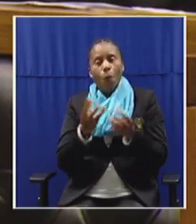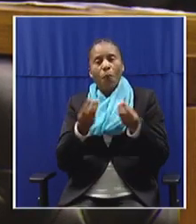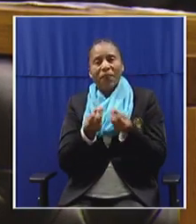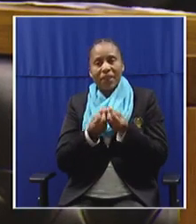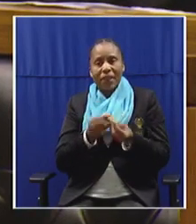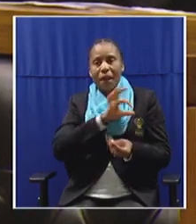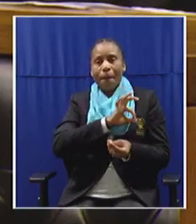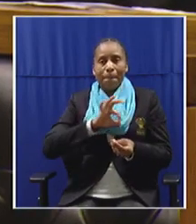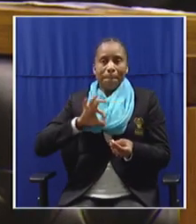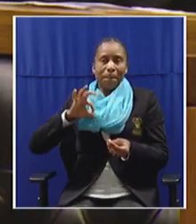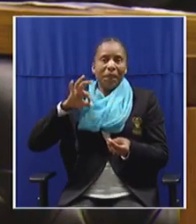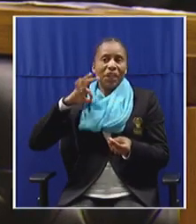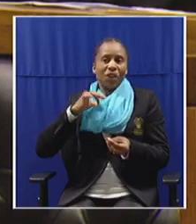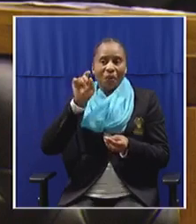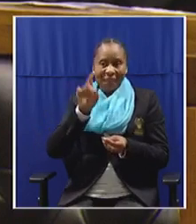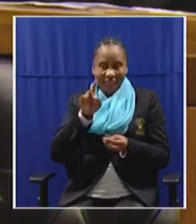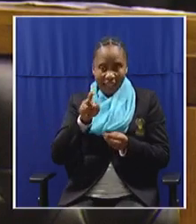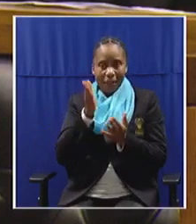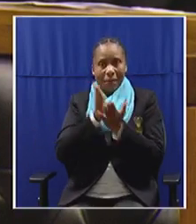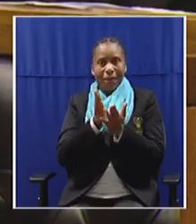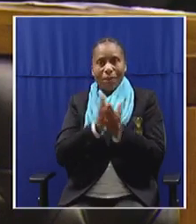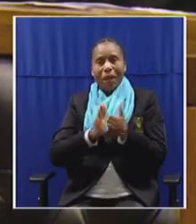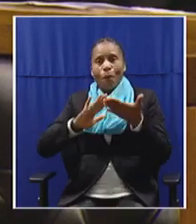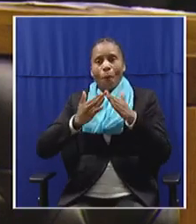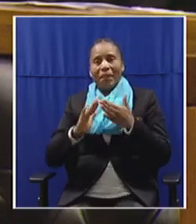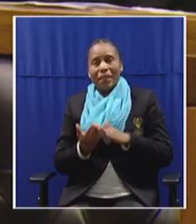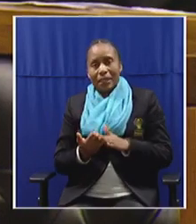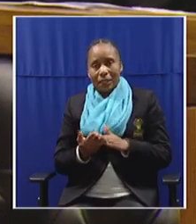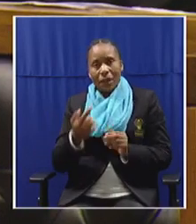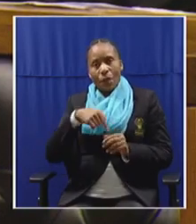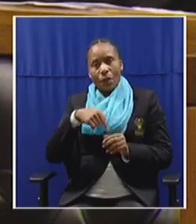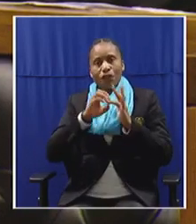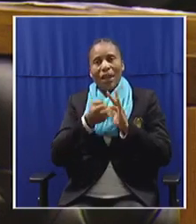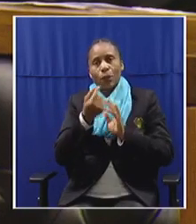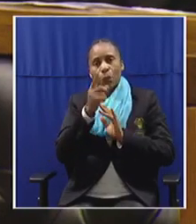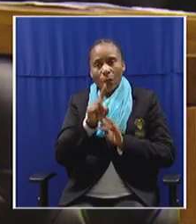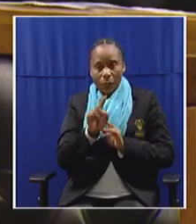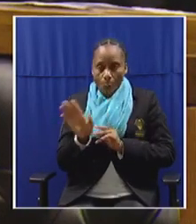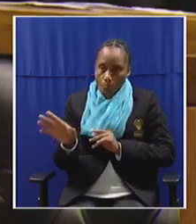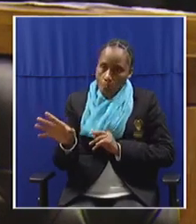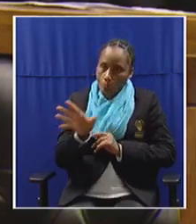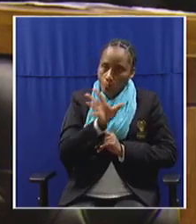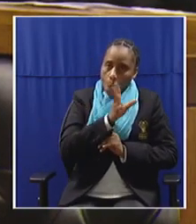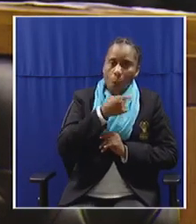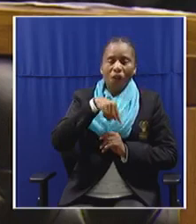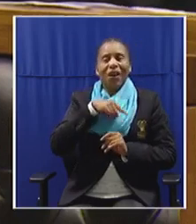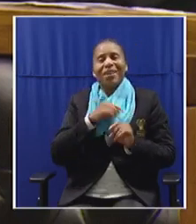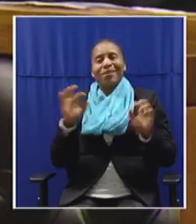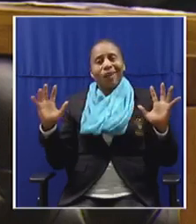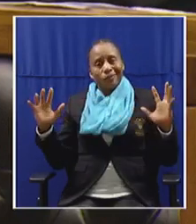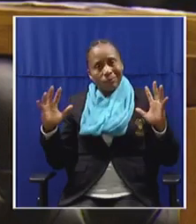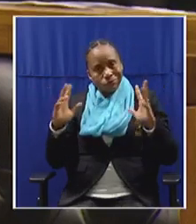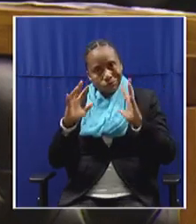Into esizama ukuyakha lapha ukuthi sonke asihlangane ndawonye kube yithi